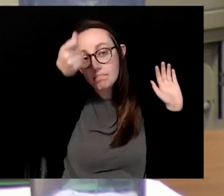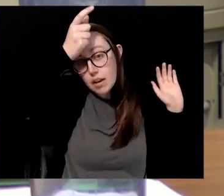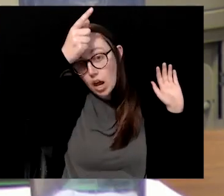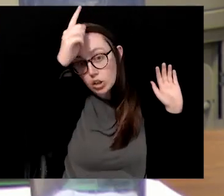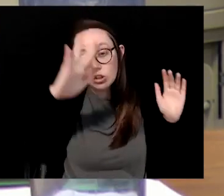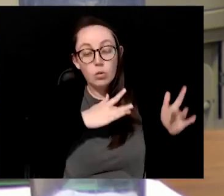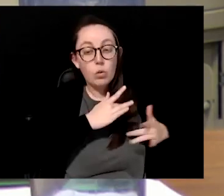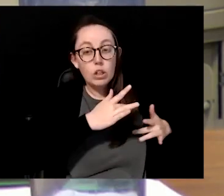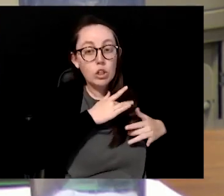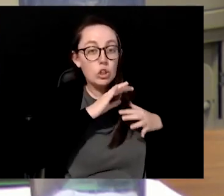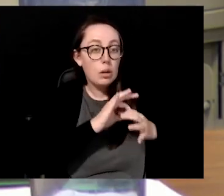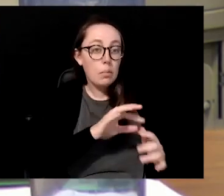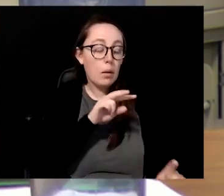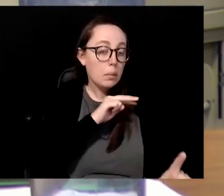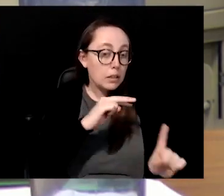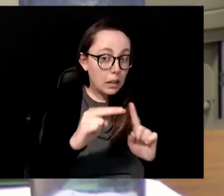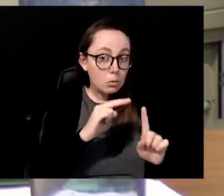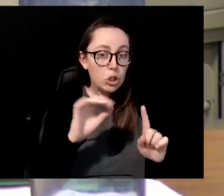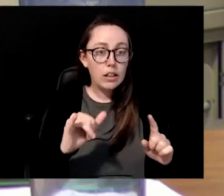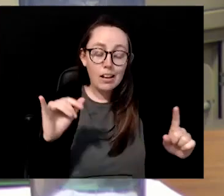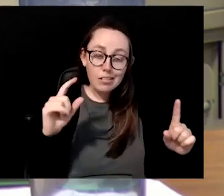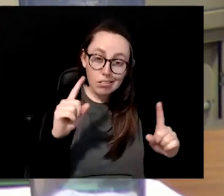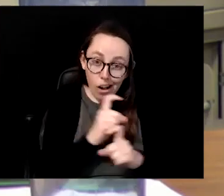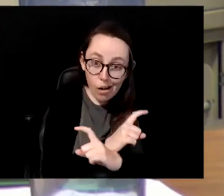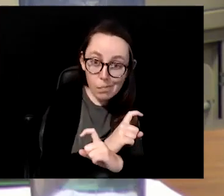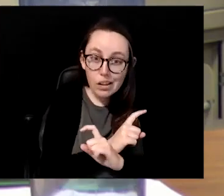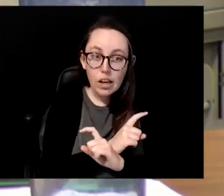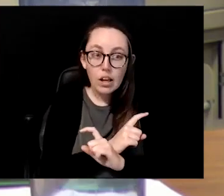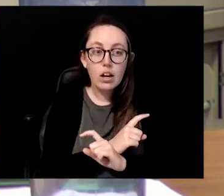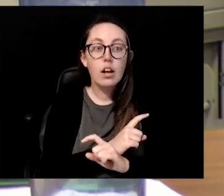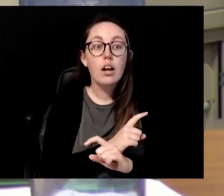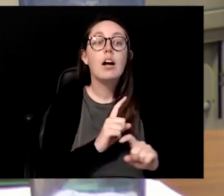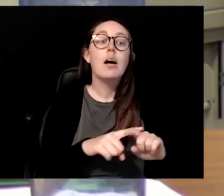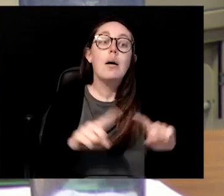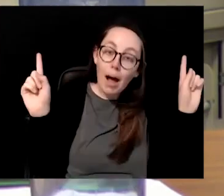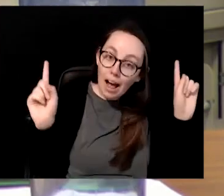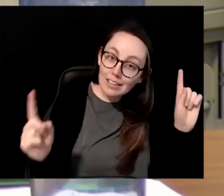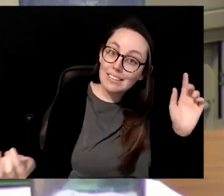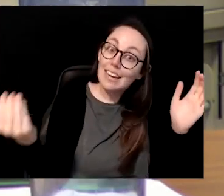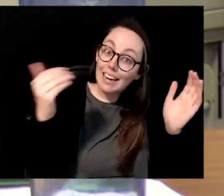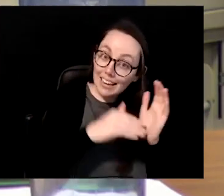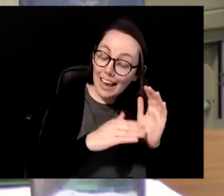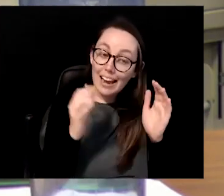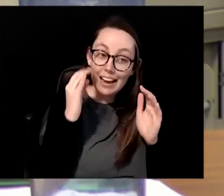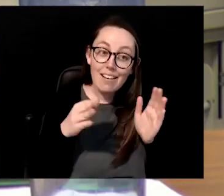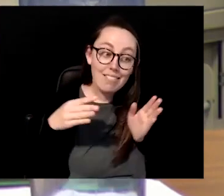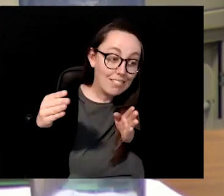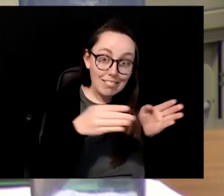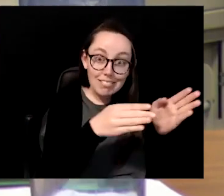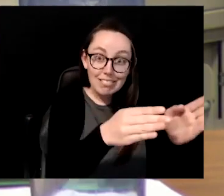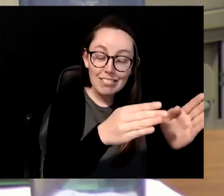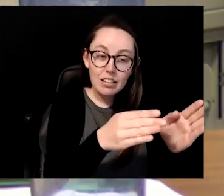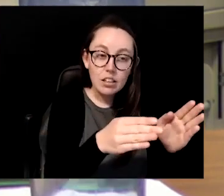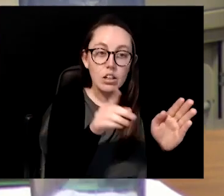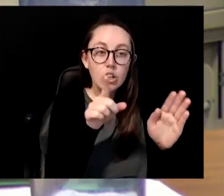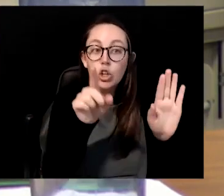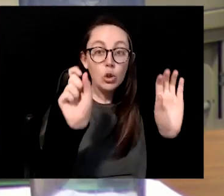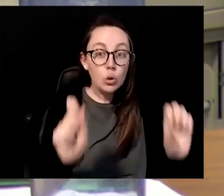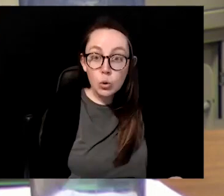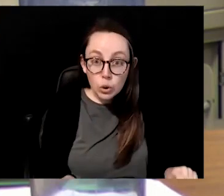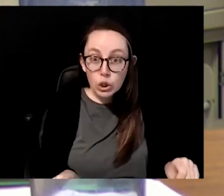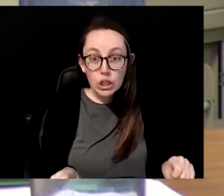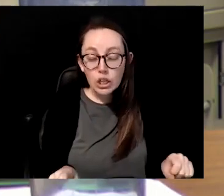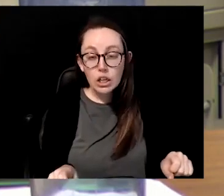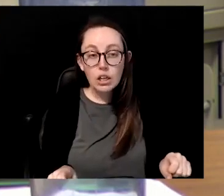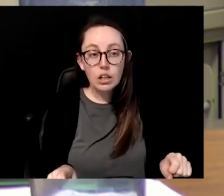complicated however if you were gonna go that route you could make an argument for anything on our agenda shouldn't be